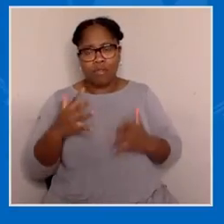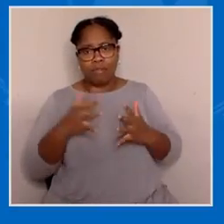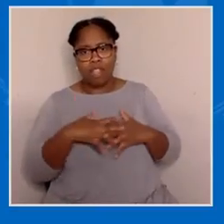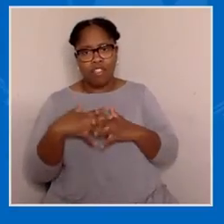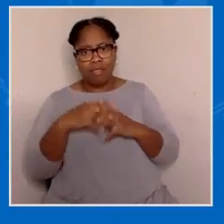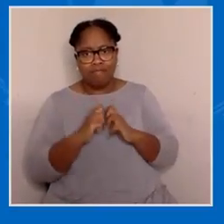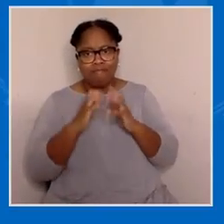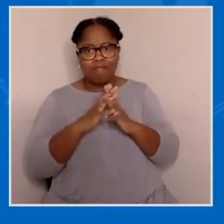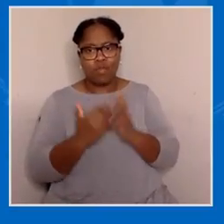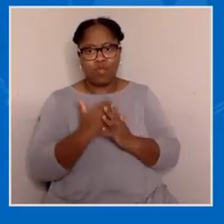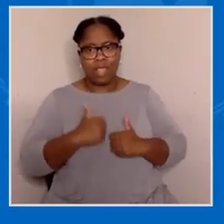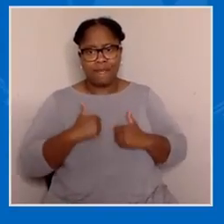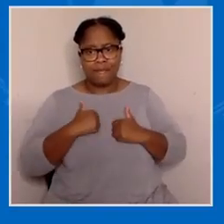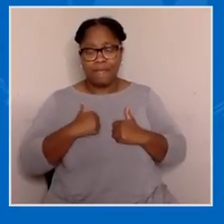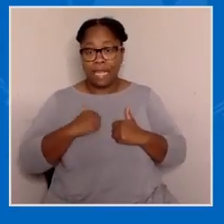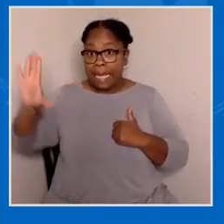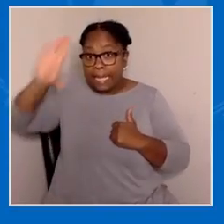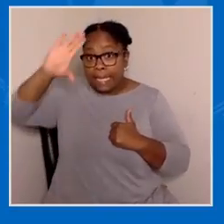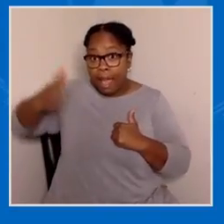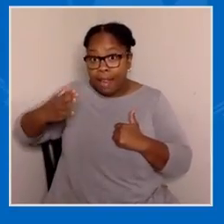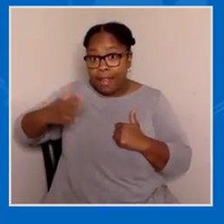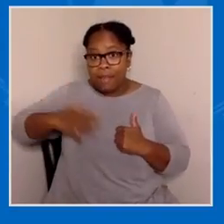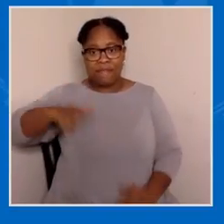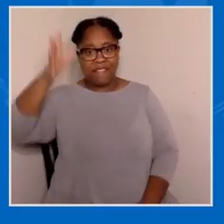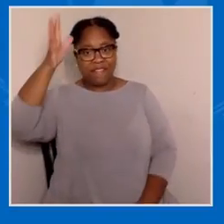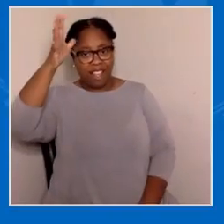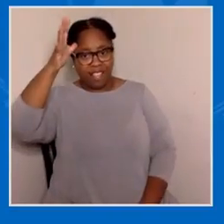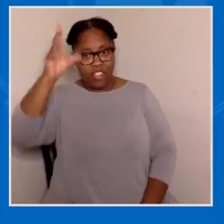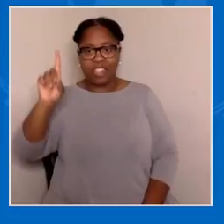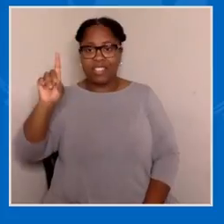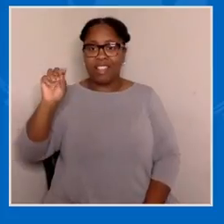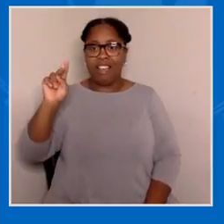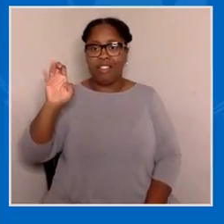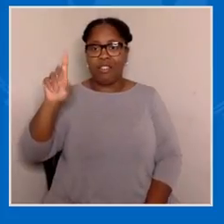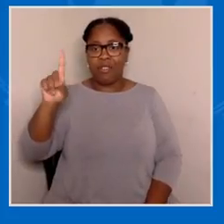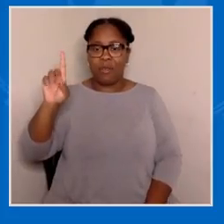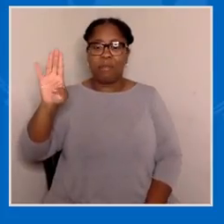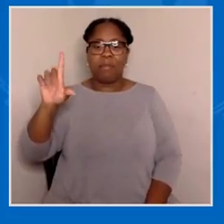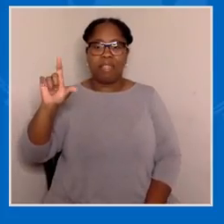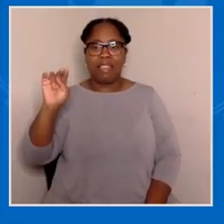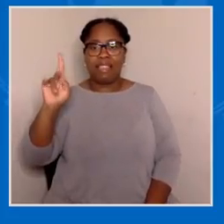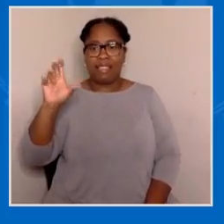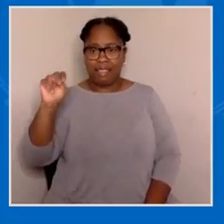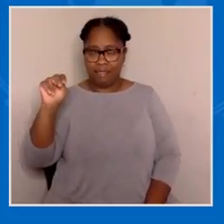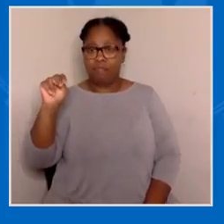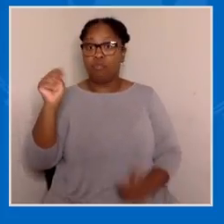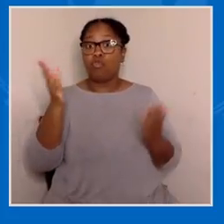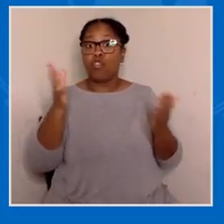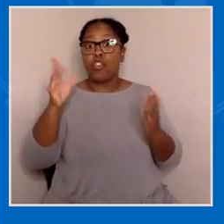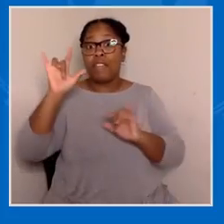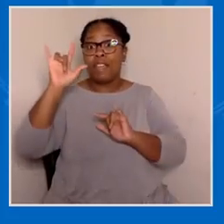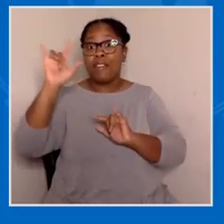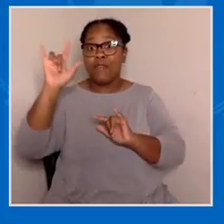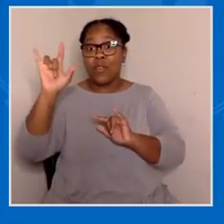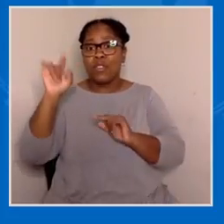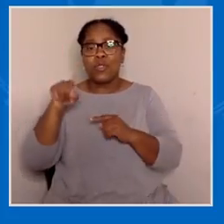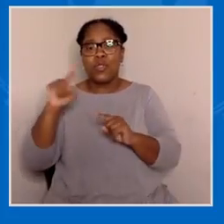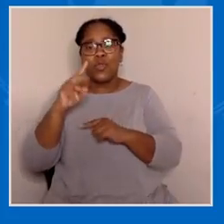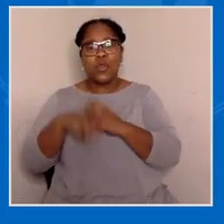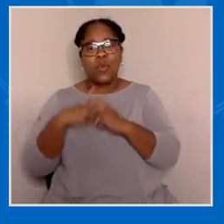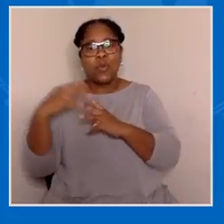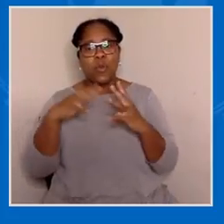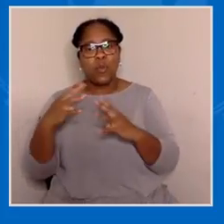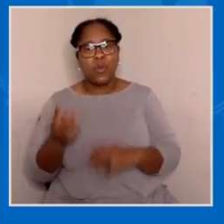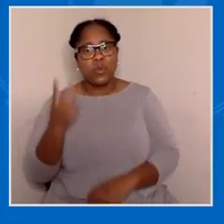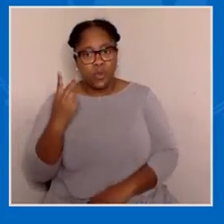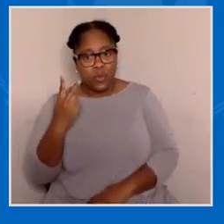son, my father, Donald Blinken, served in the United States Air Force during World War II and then as a United States